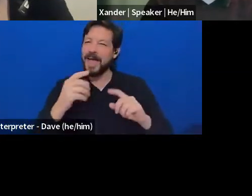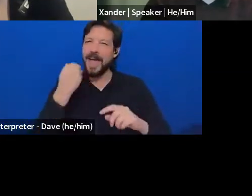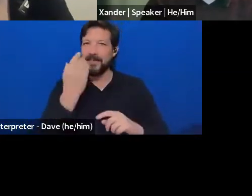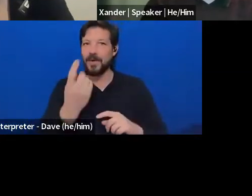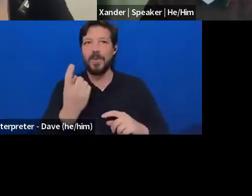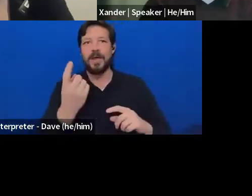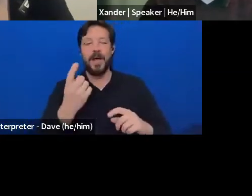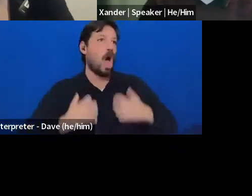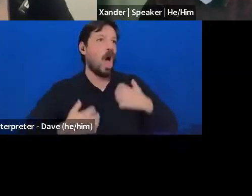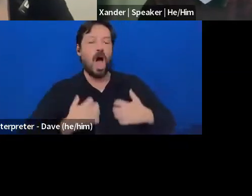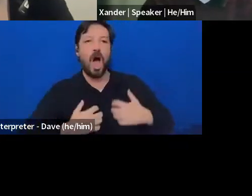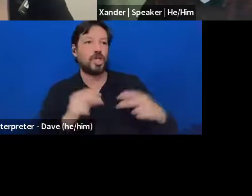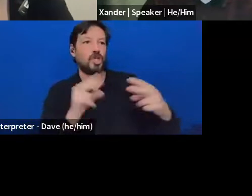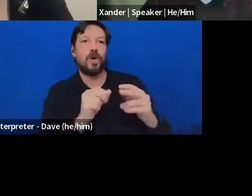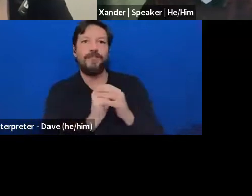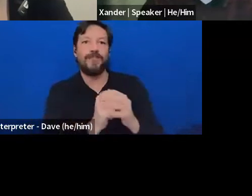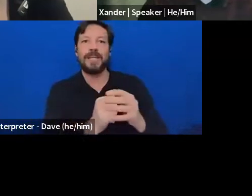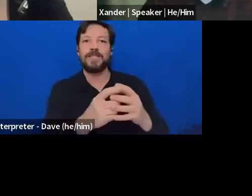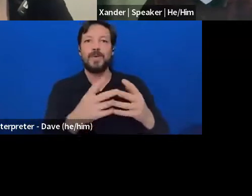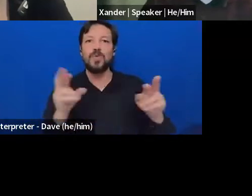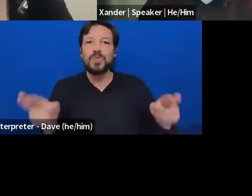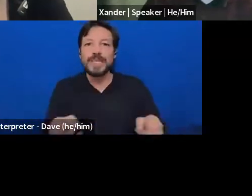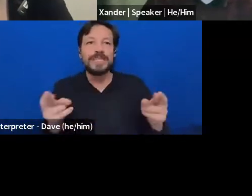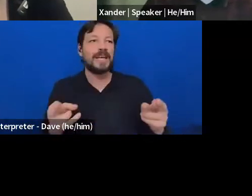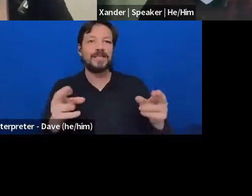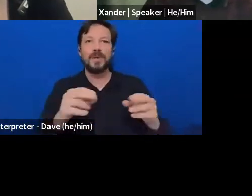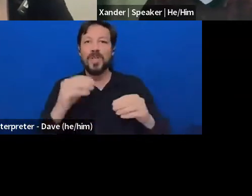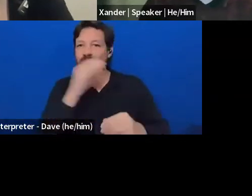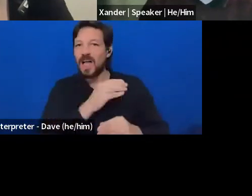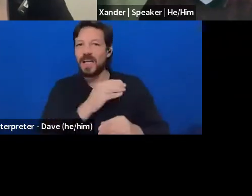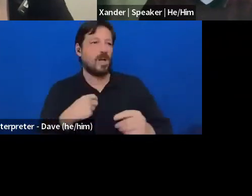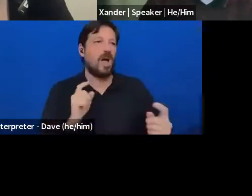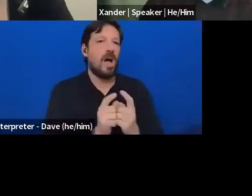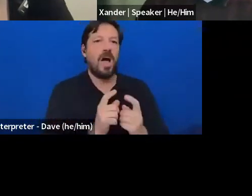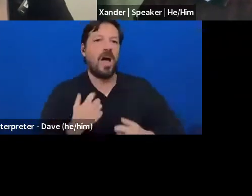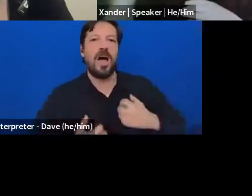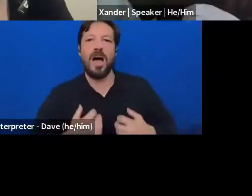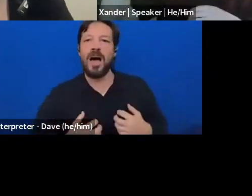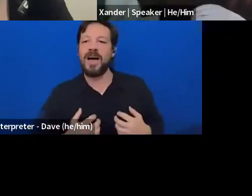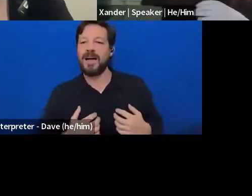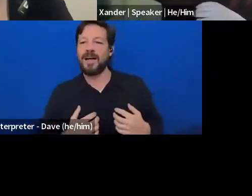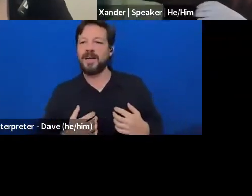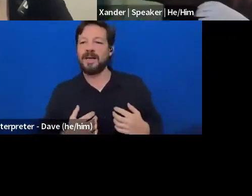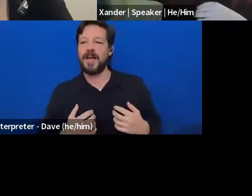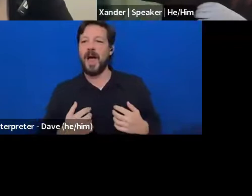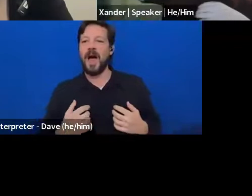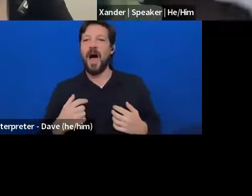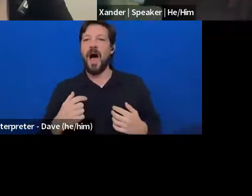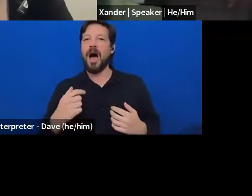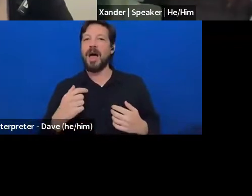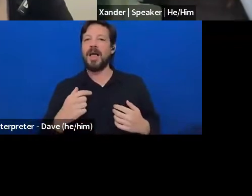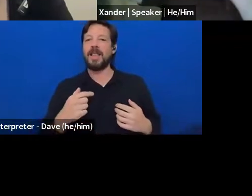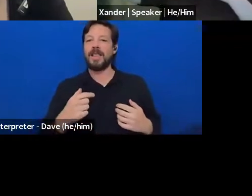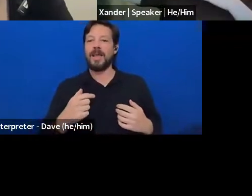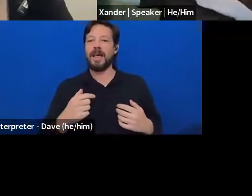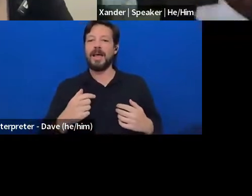our friends or whenever it was break. But for me, I was kind of like their level was here and I